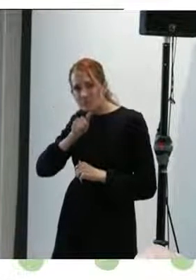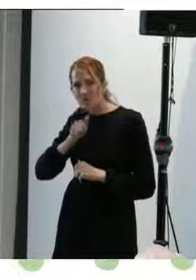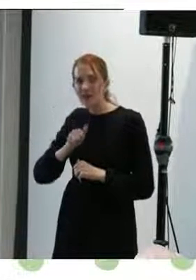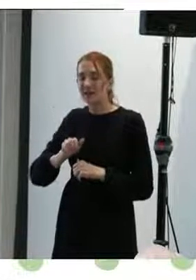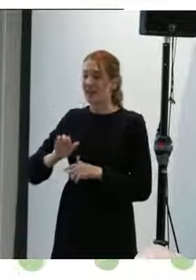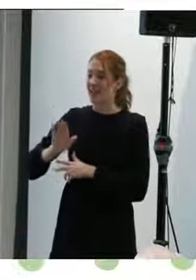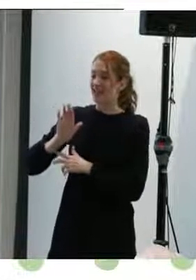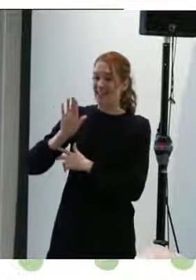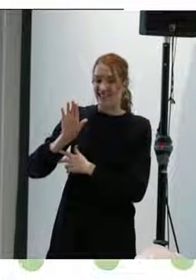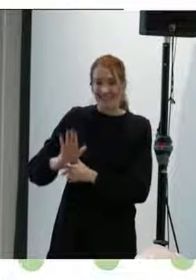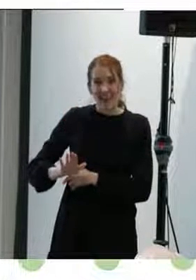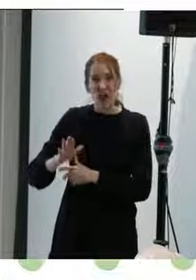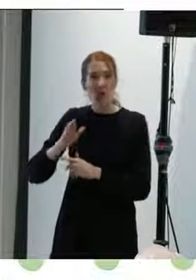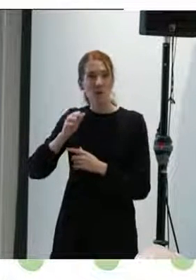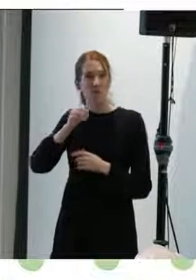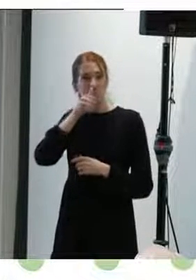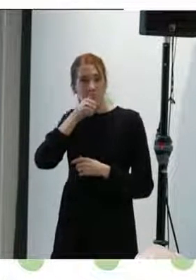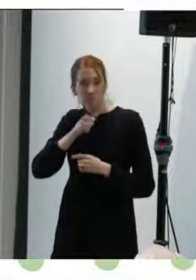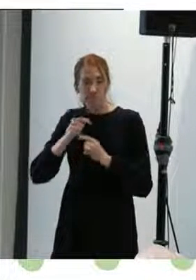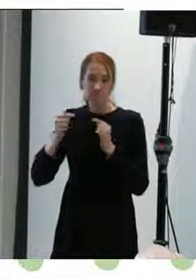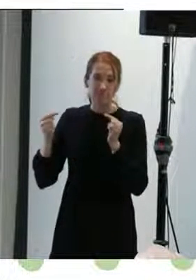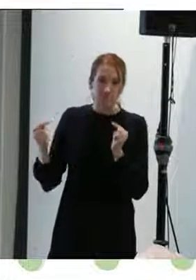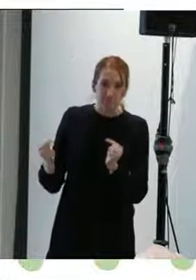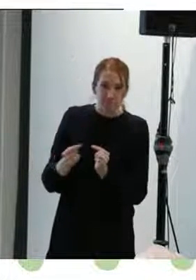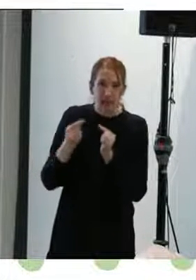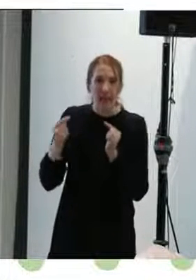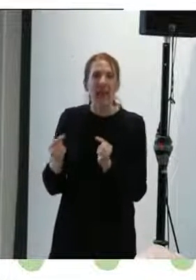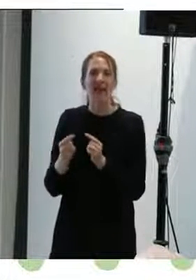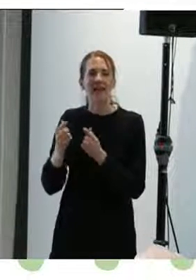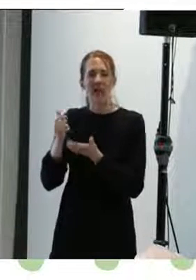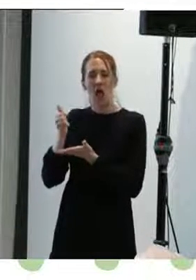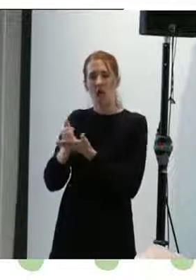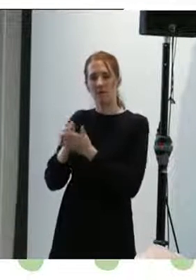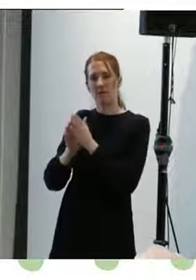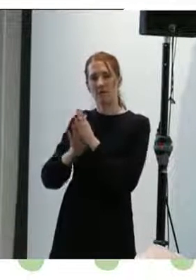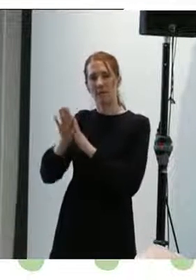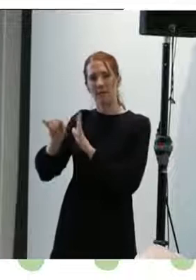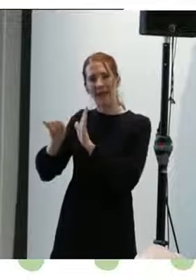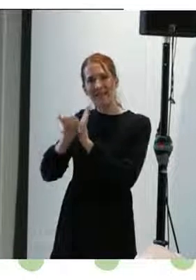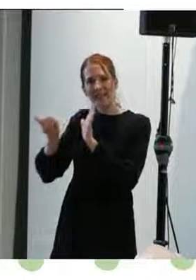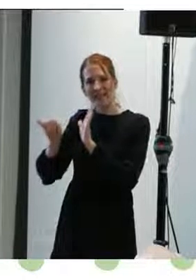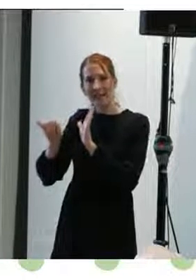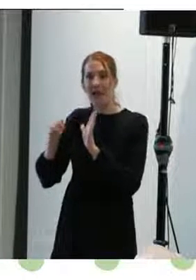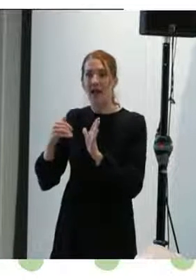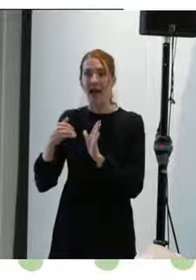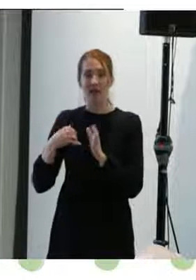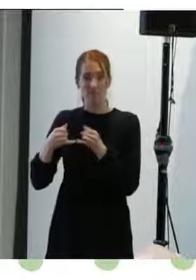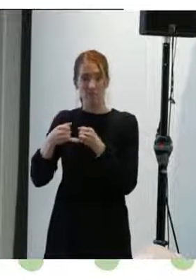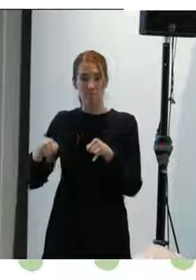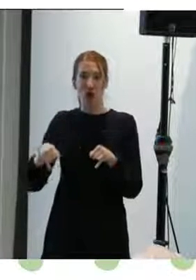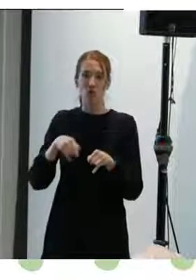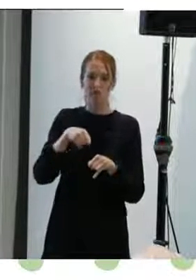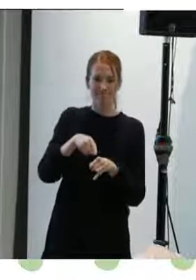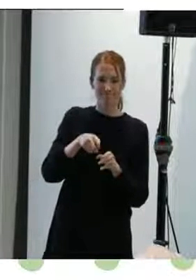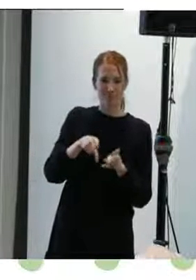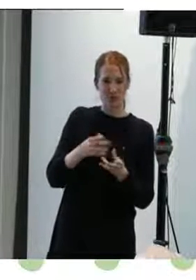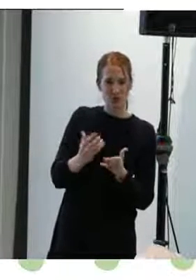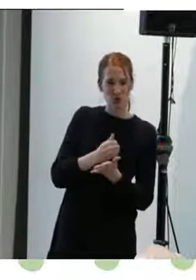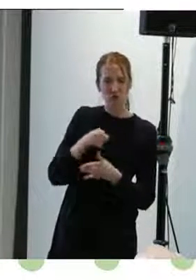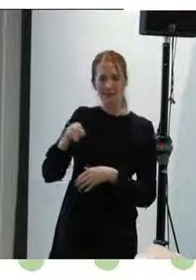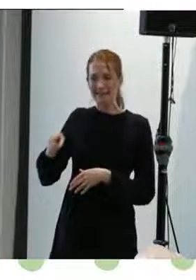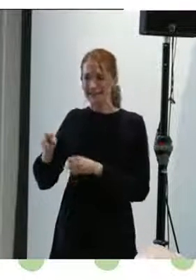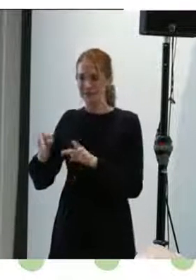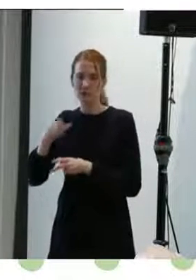would organize their identity, it would help them draw boundaries between deserving and undeserving, and often allow them to